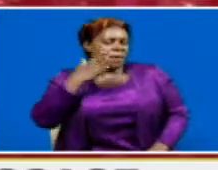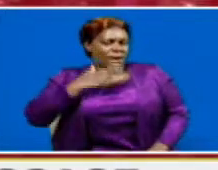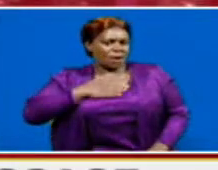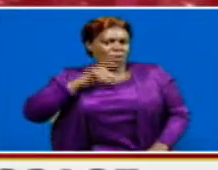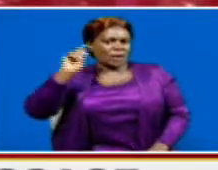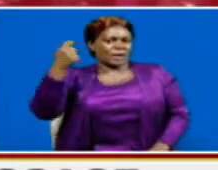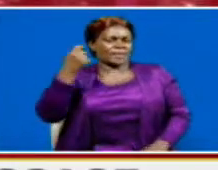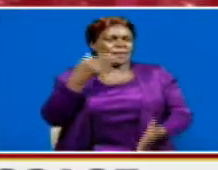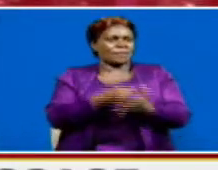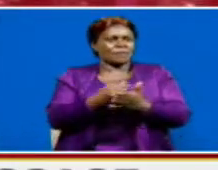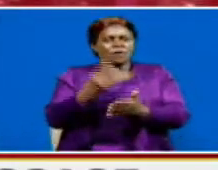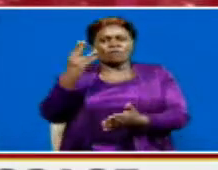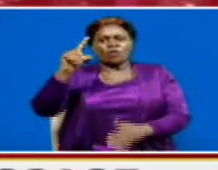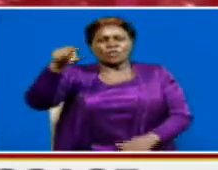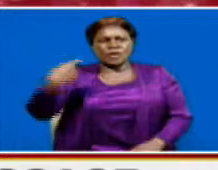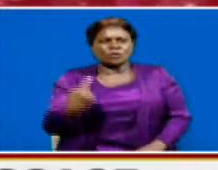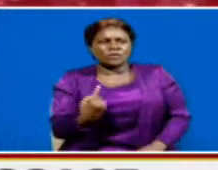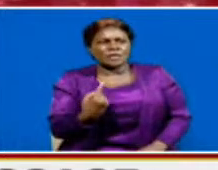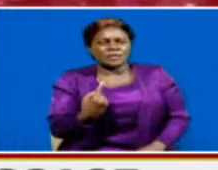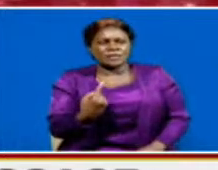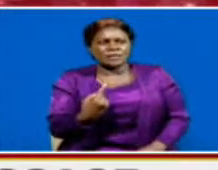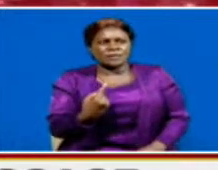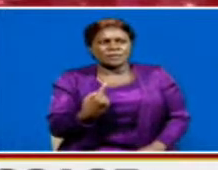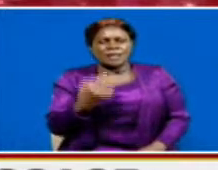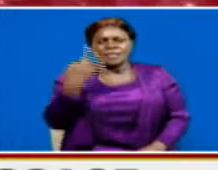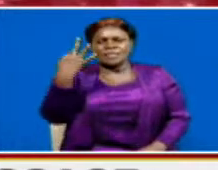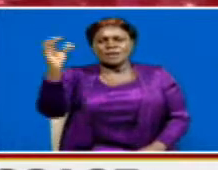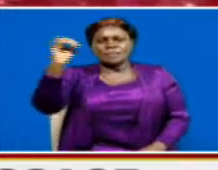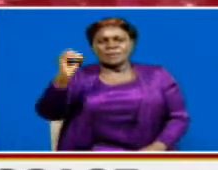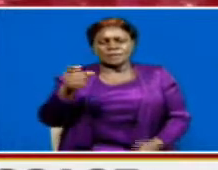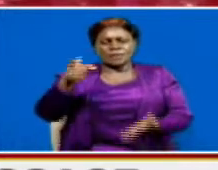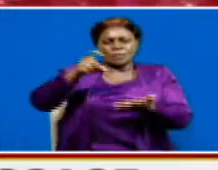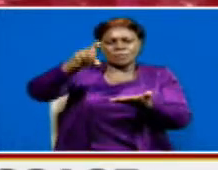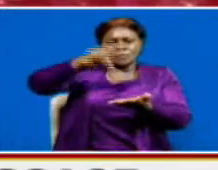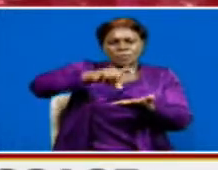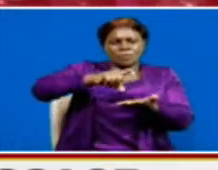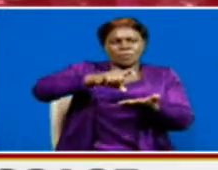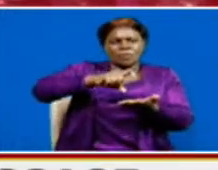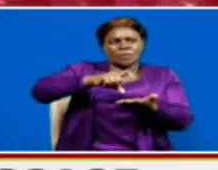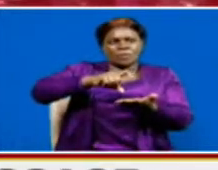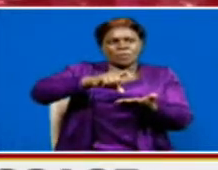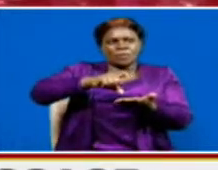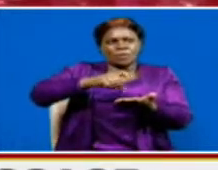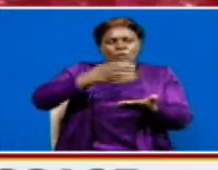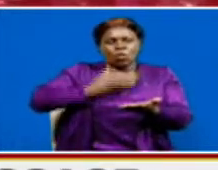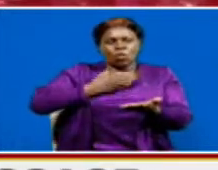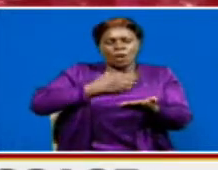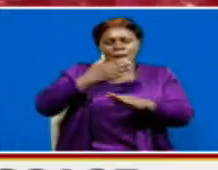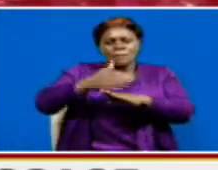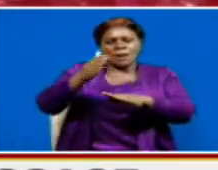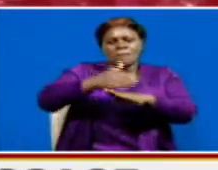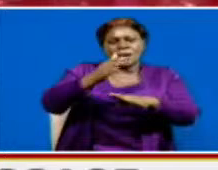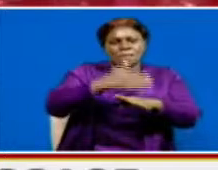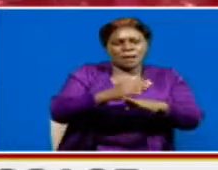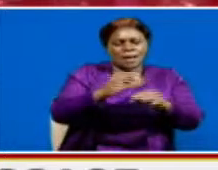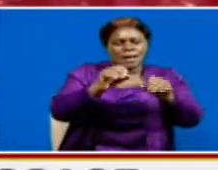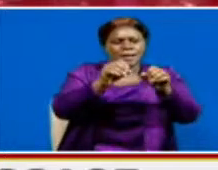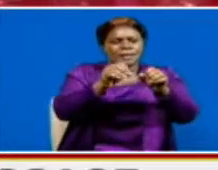Kenya shillings 4,000 a month, 3% interest rate tenant purchase scheme.